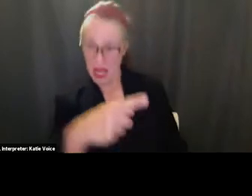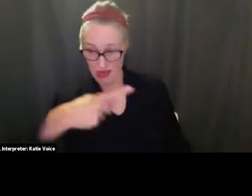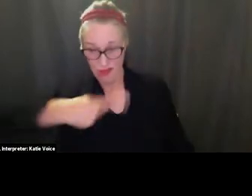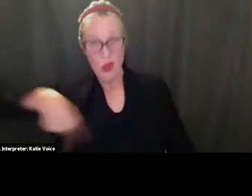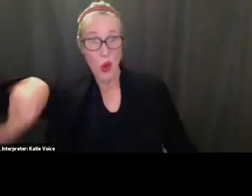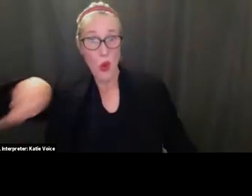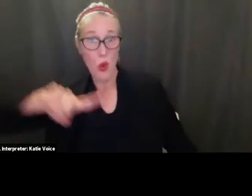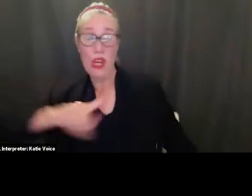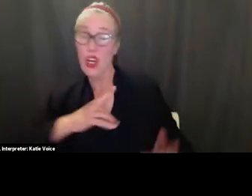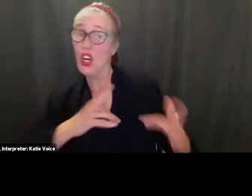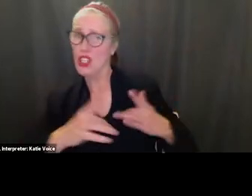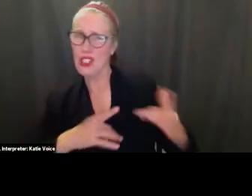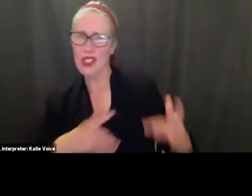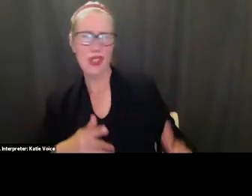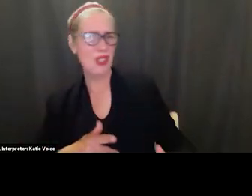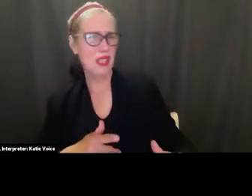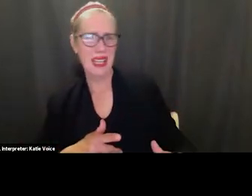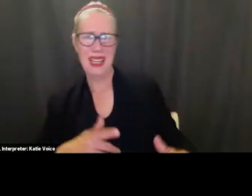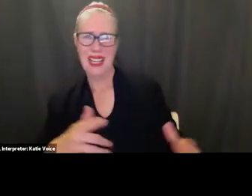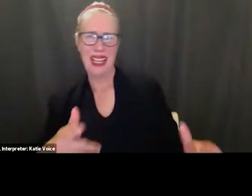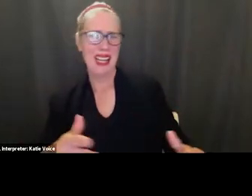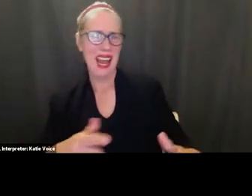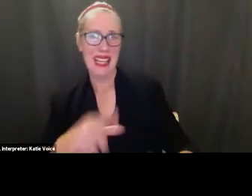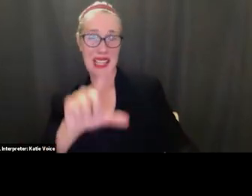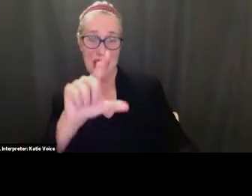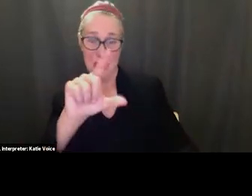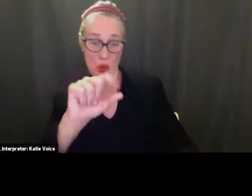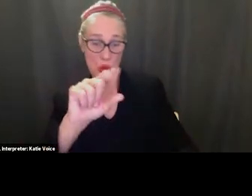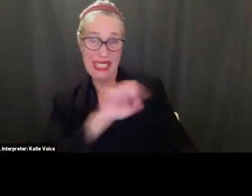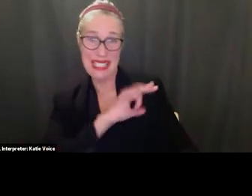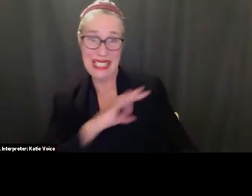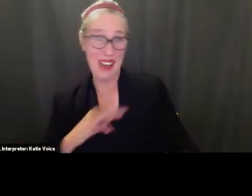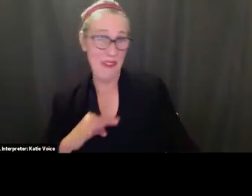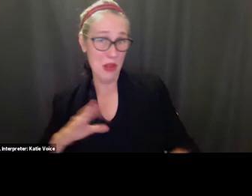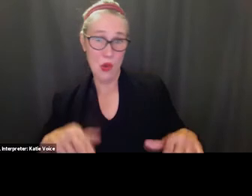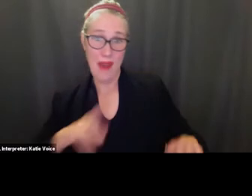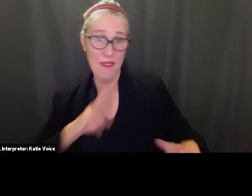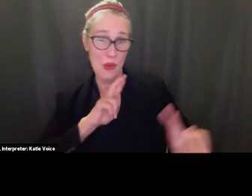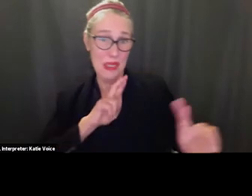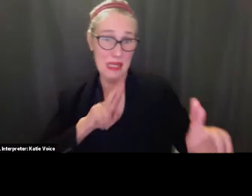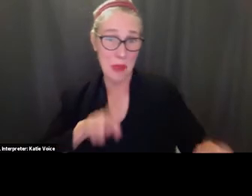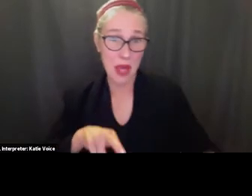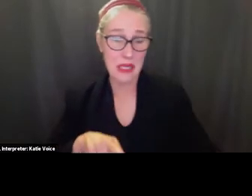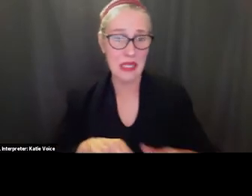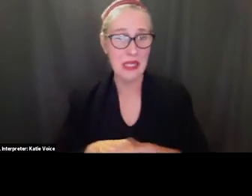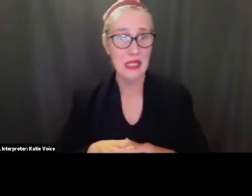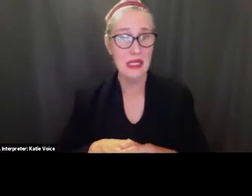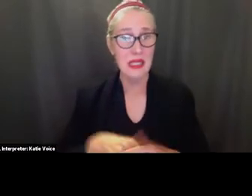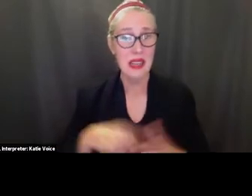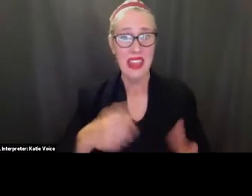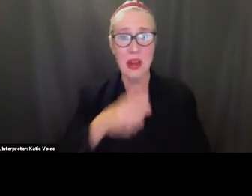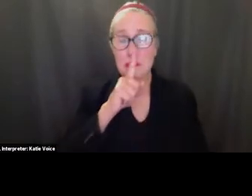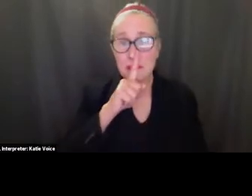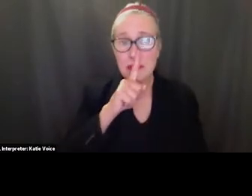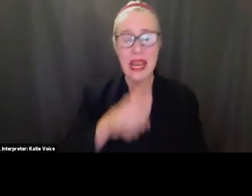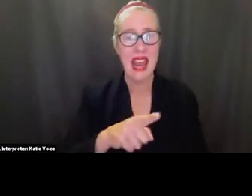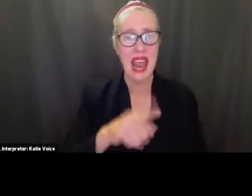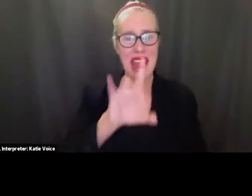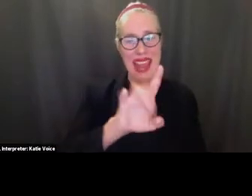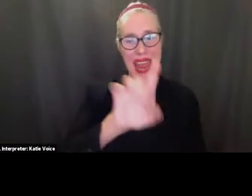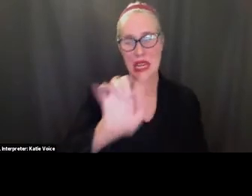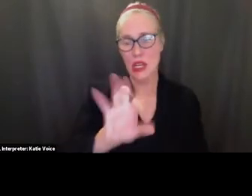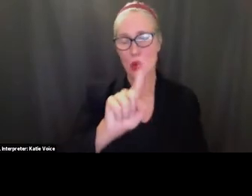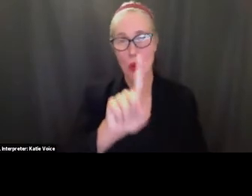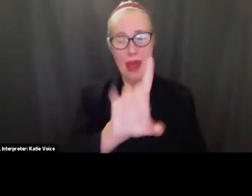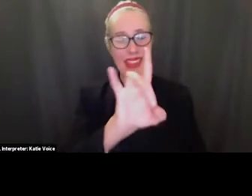these you know poor 20 staff members that haven't responded and then we're concerned that the 81 staff that have